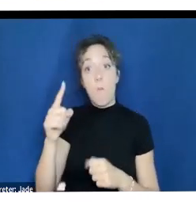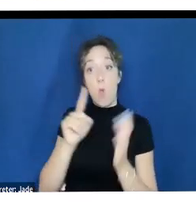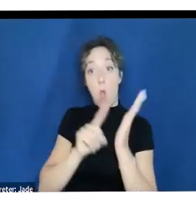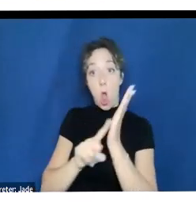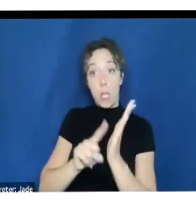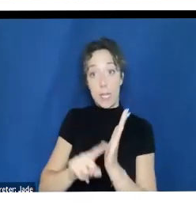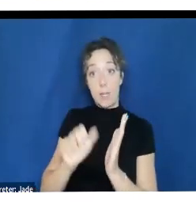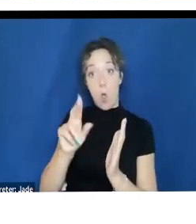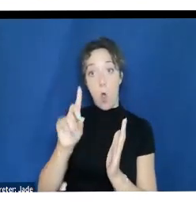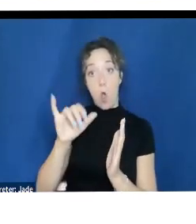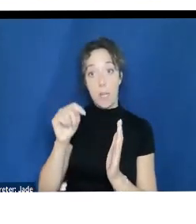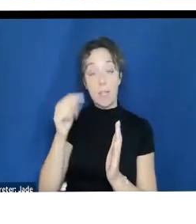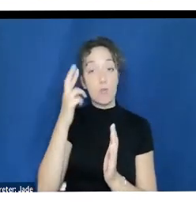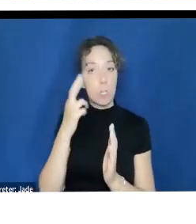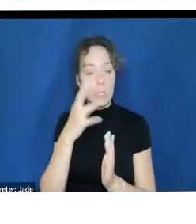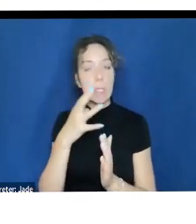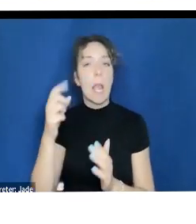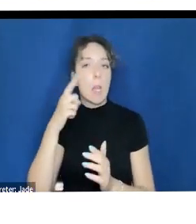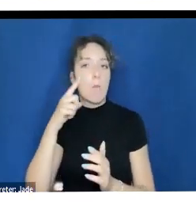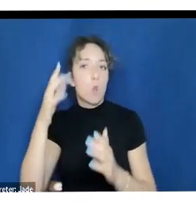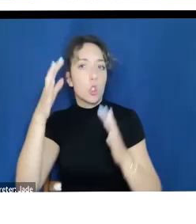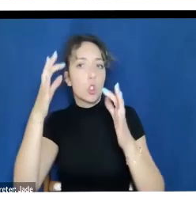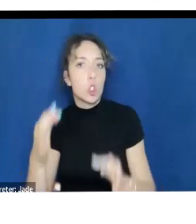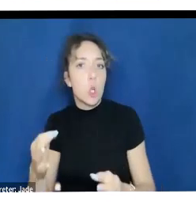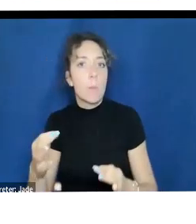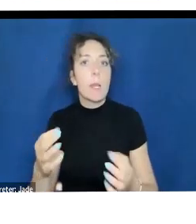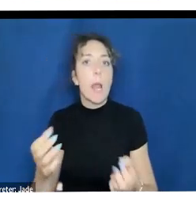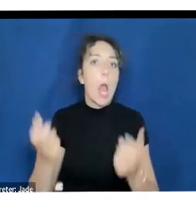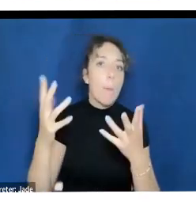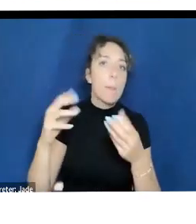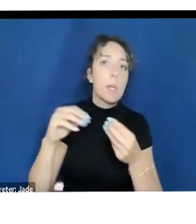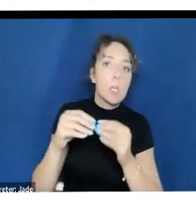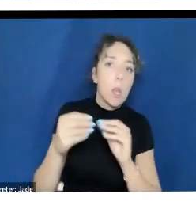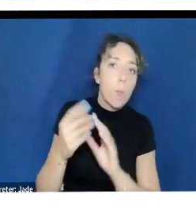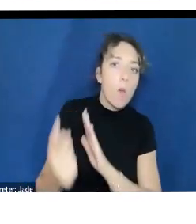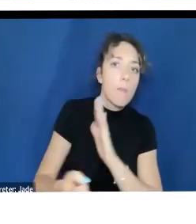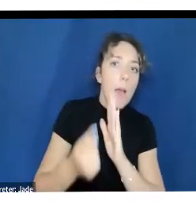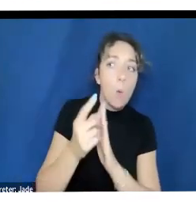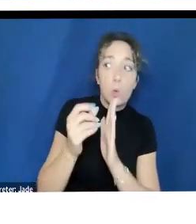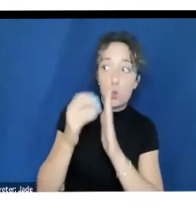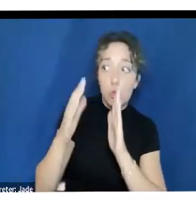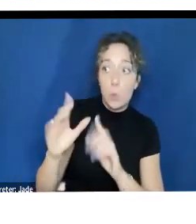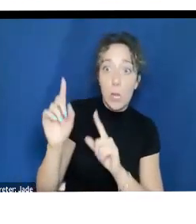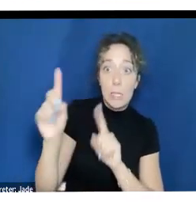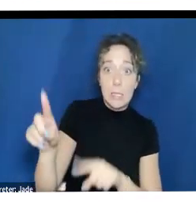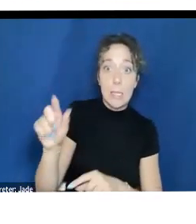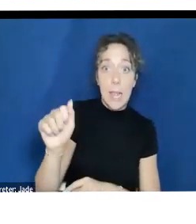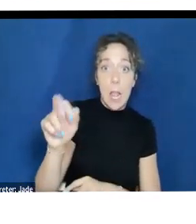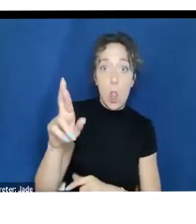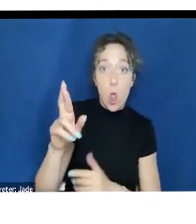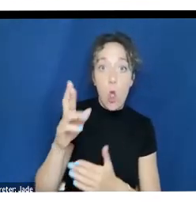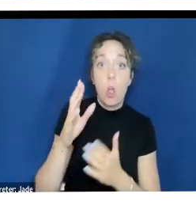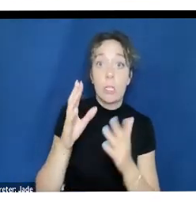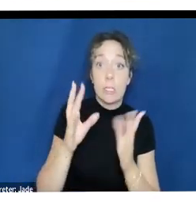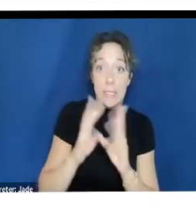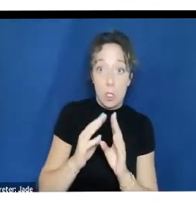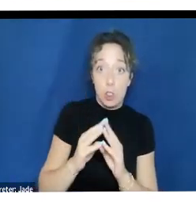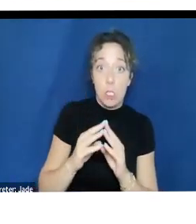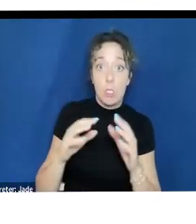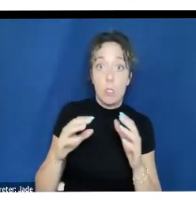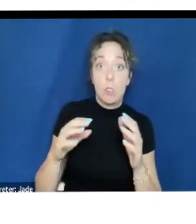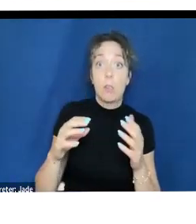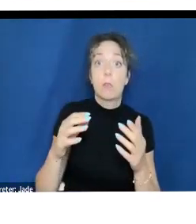and for determining whether the number of hours a student attended an AR session met the